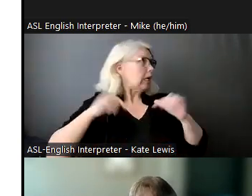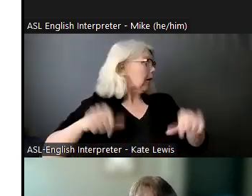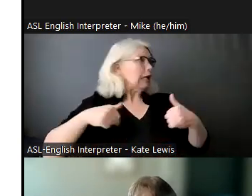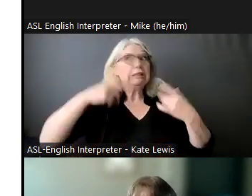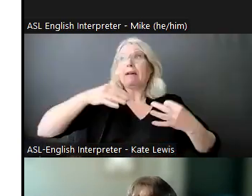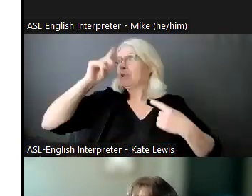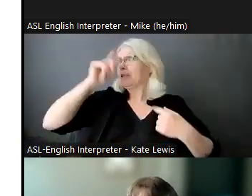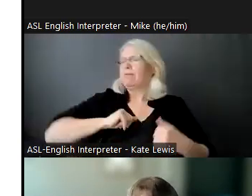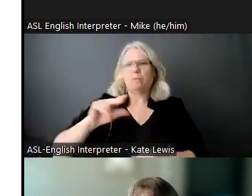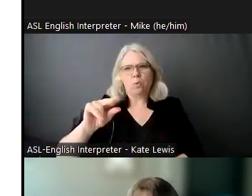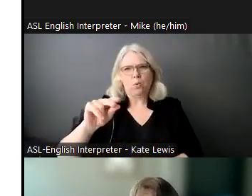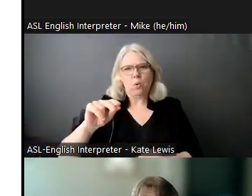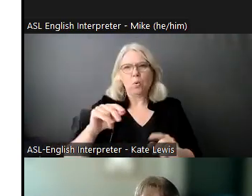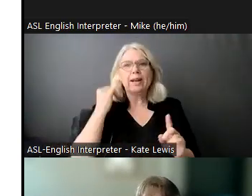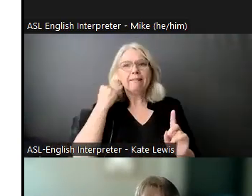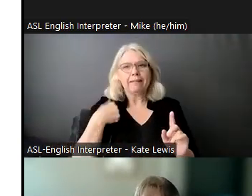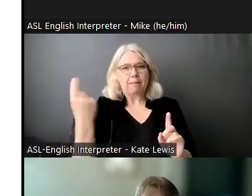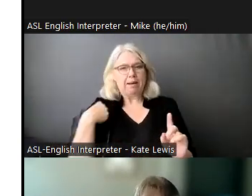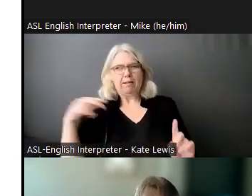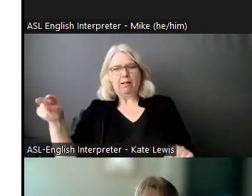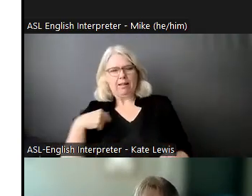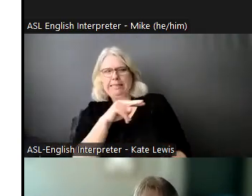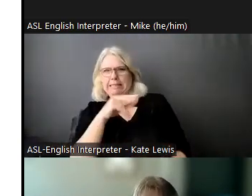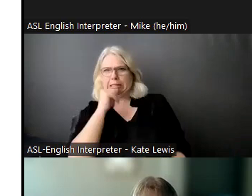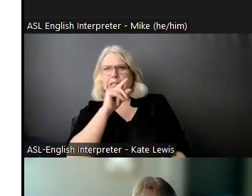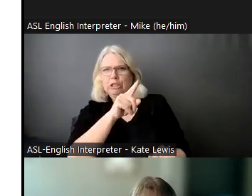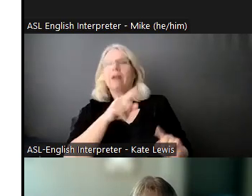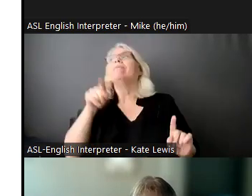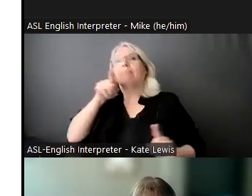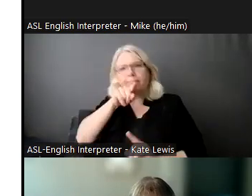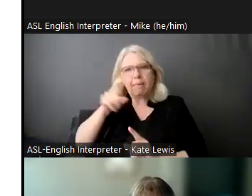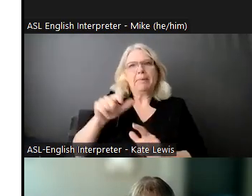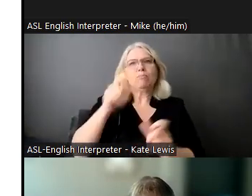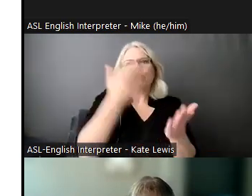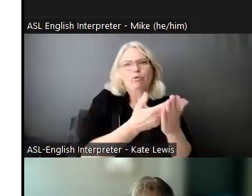necessary for someone to prove you're not. Okay, go ahead.